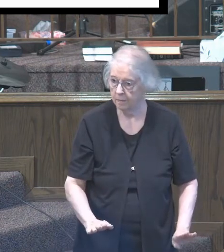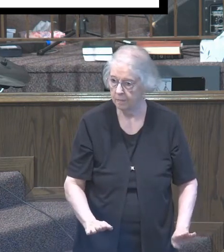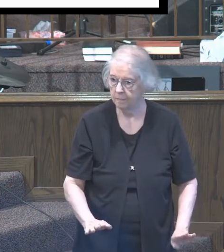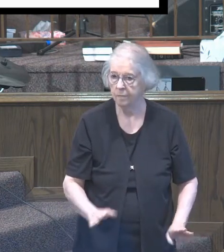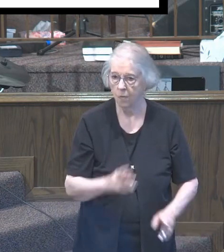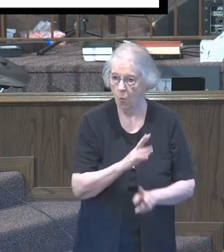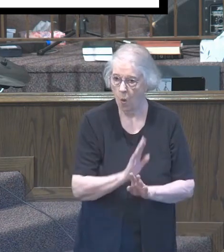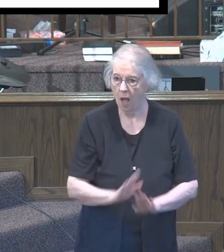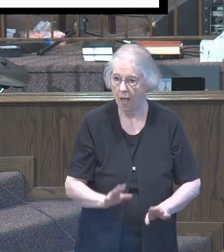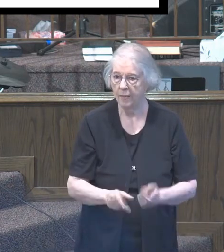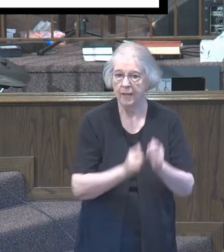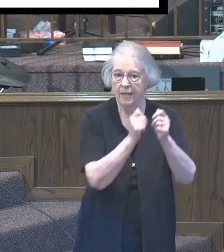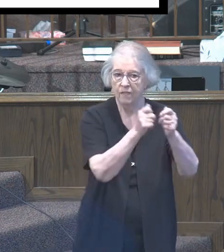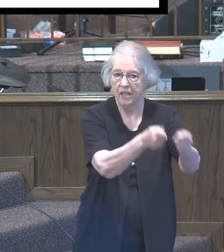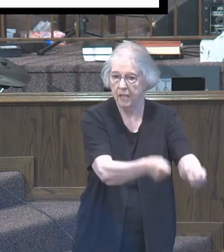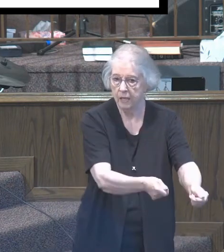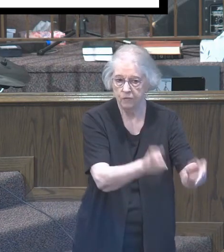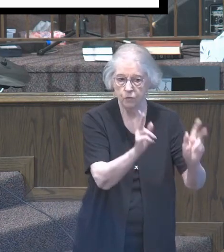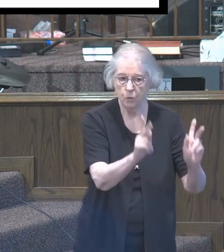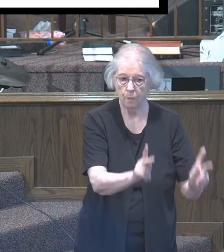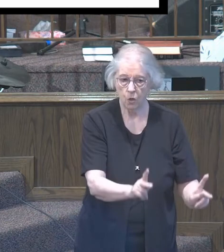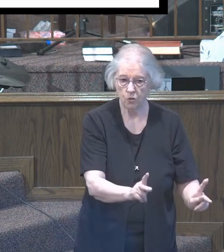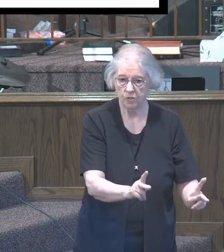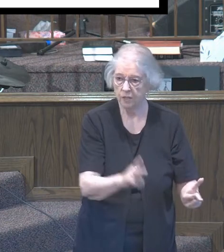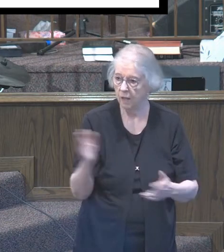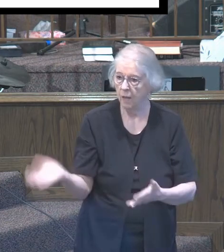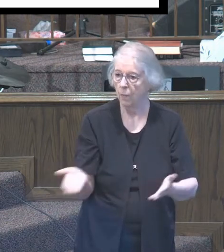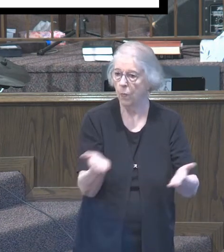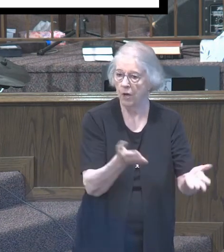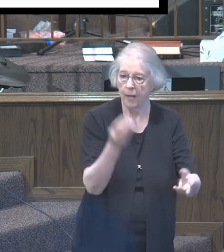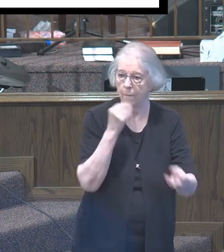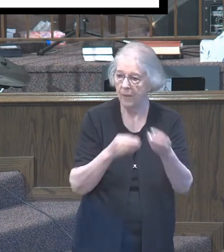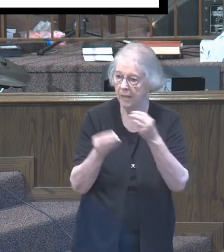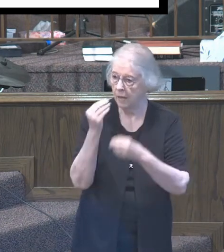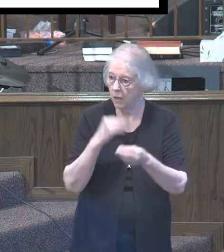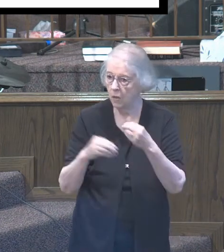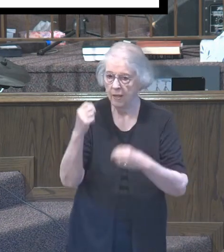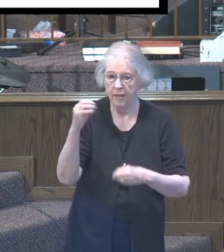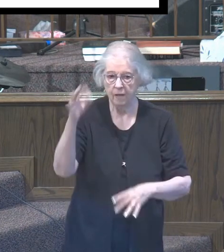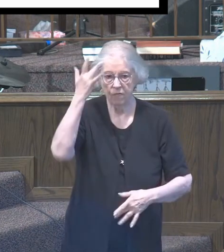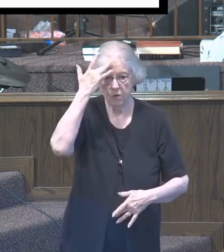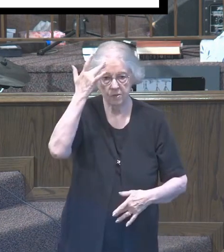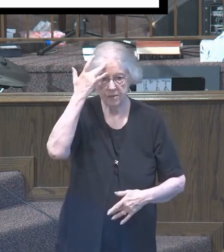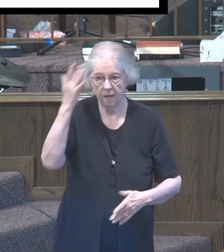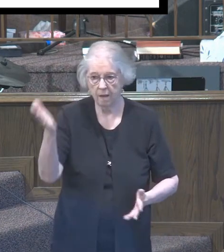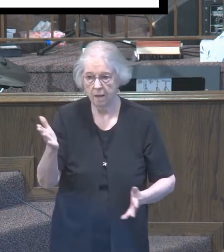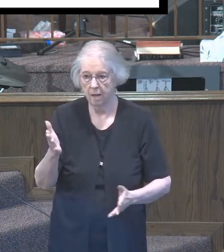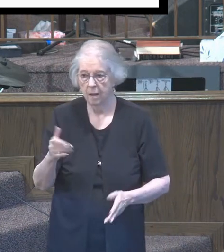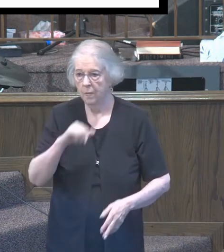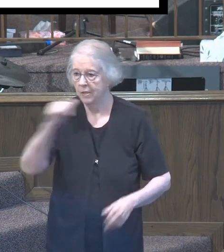true. But that's all they get. When you help someone out, don't think about how it